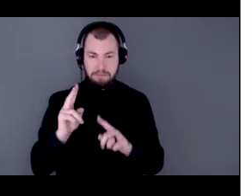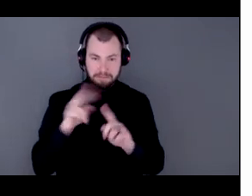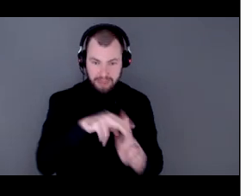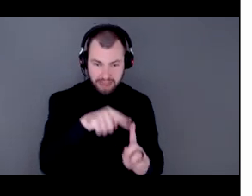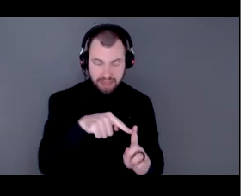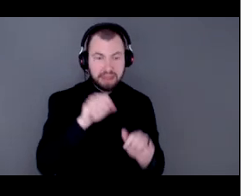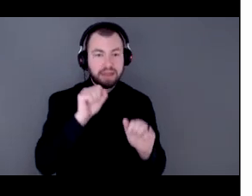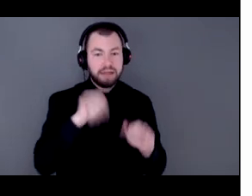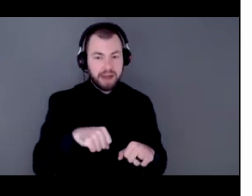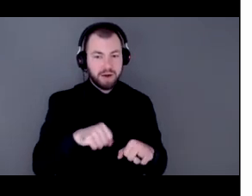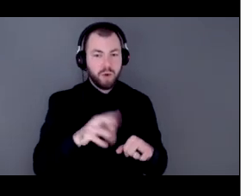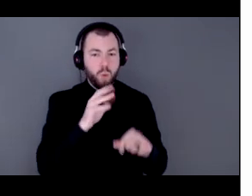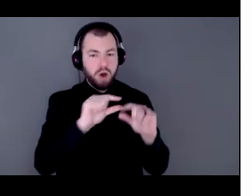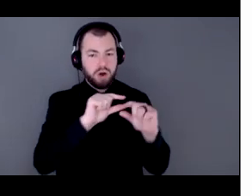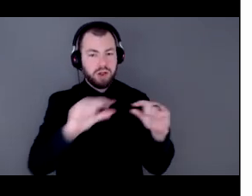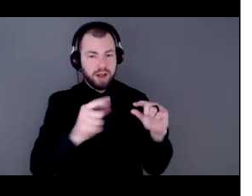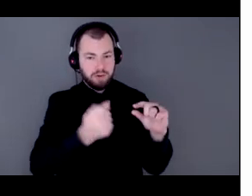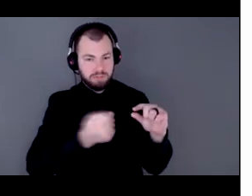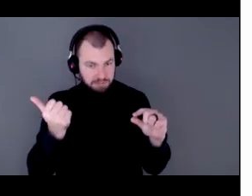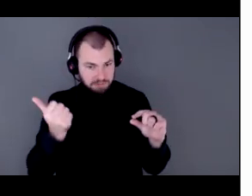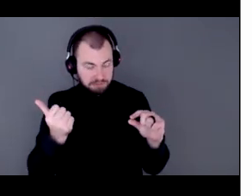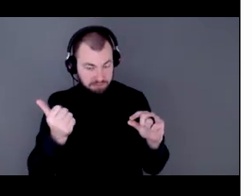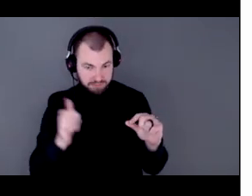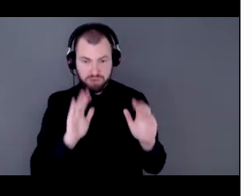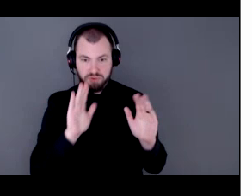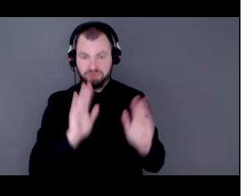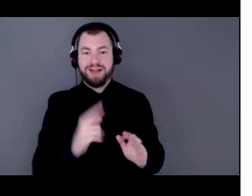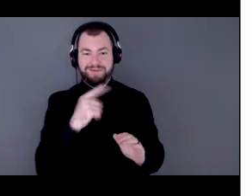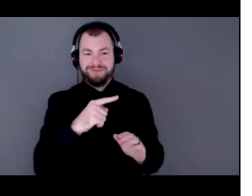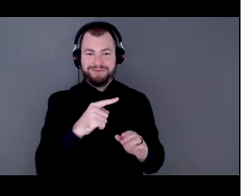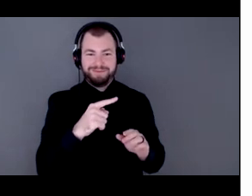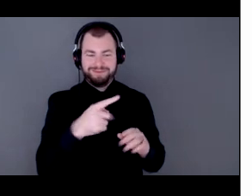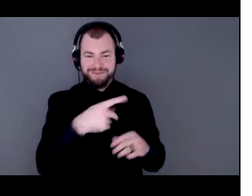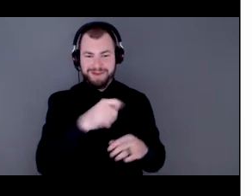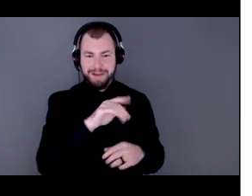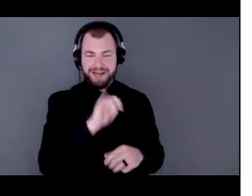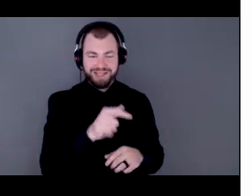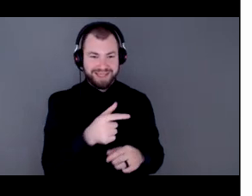layer, which is good for our packaging. That's all I can do about this. Next slide, please.